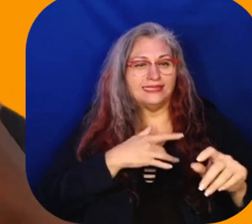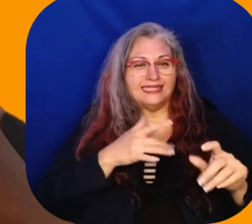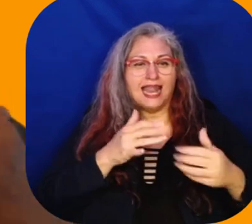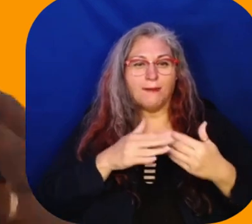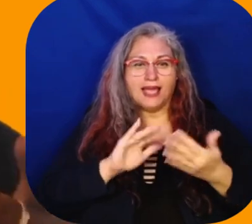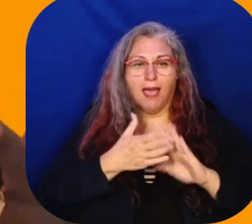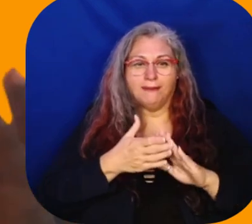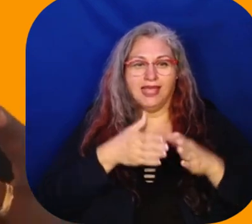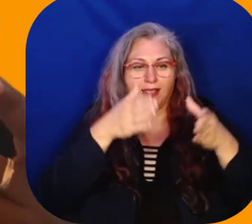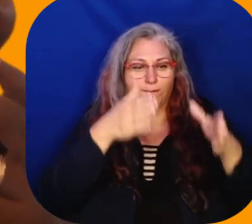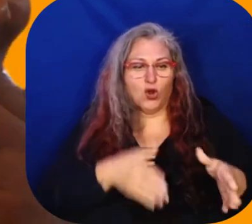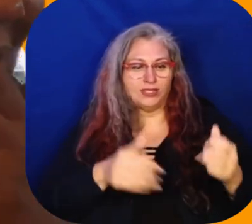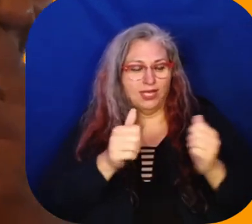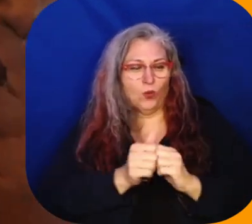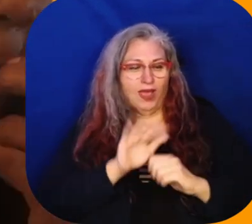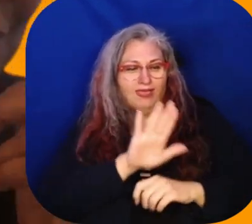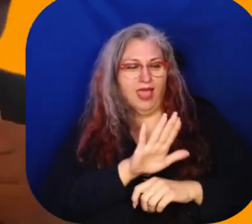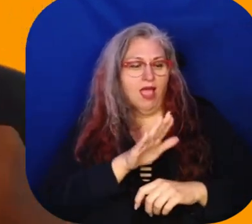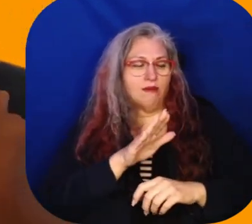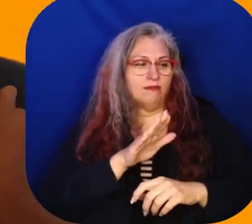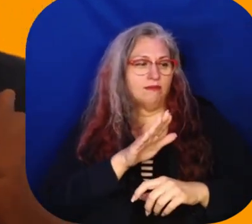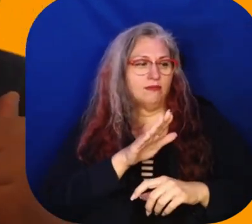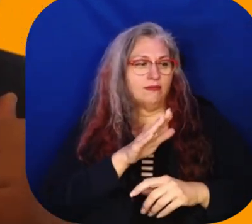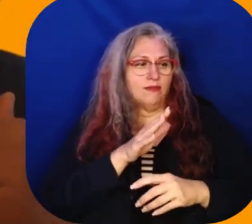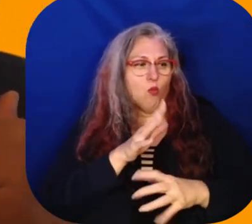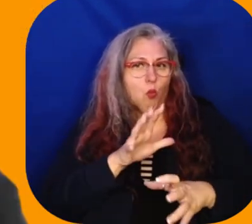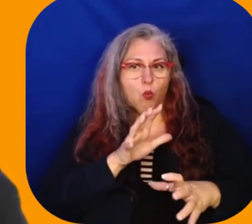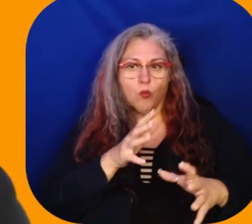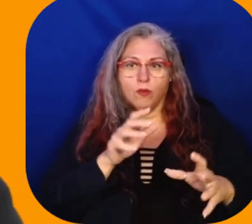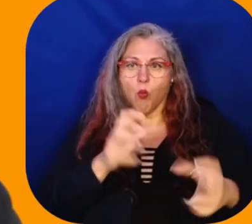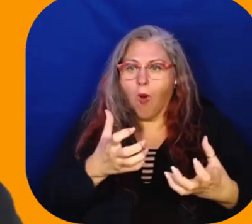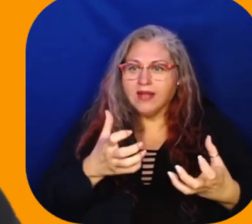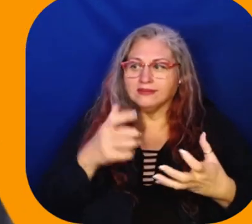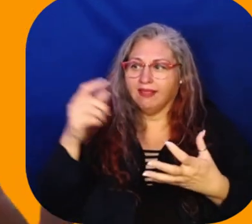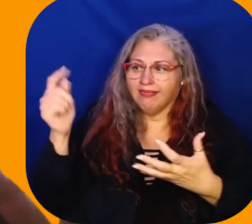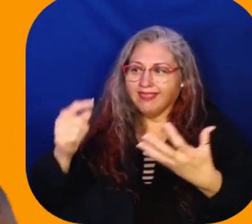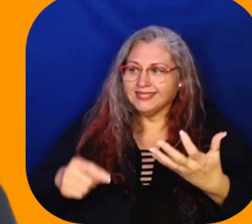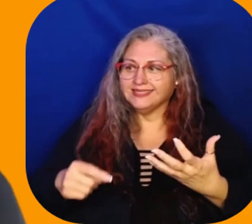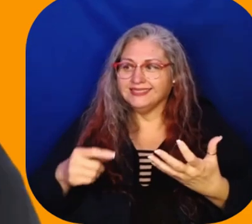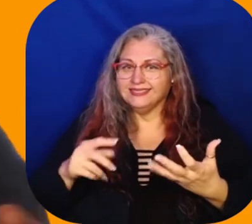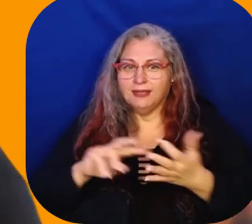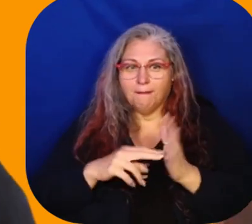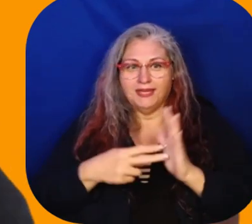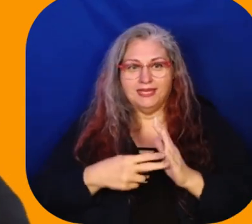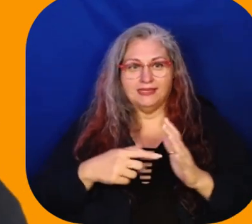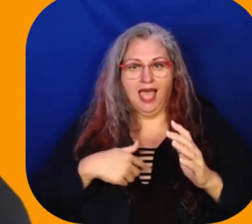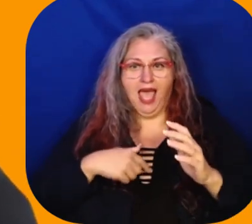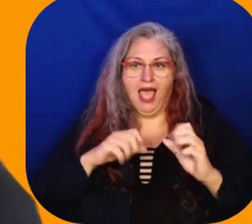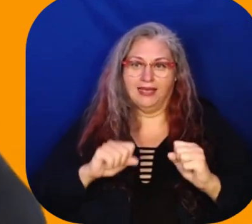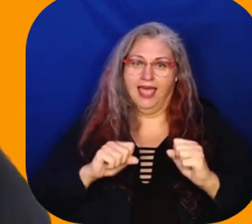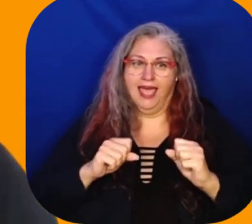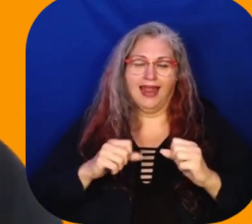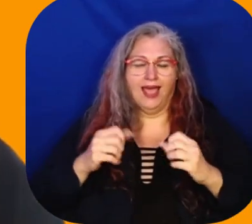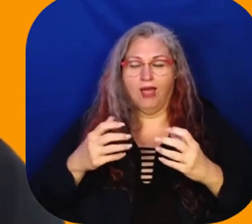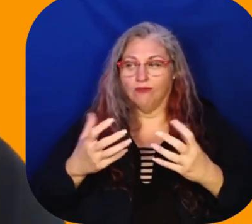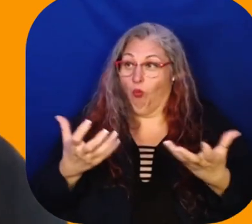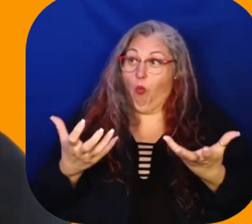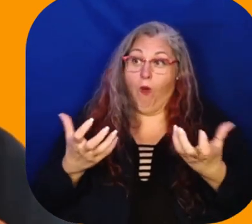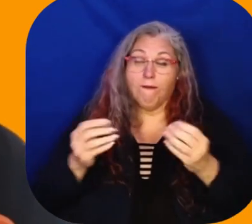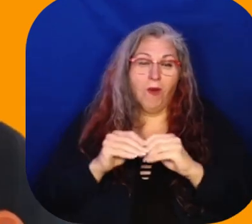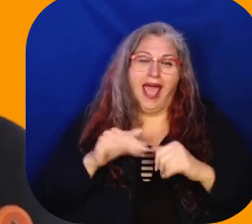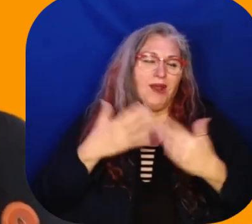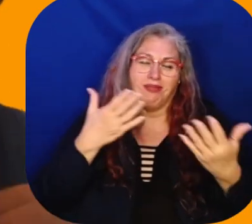own wants. It wants things now, which means I can want more now. I don't know. So that's the best way I can answer